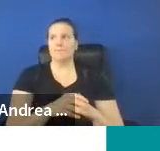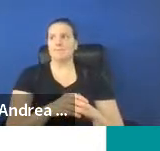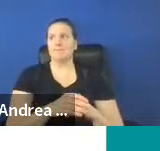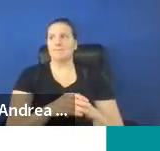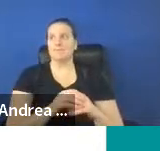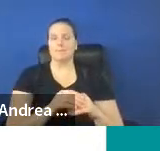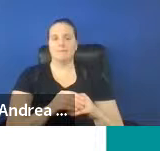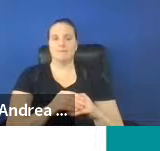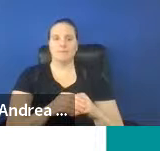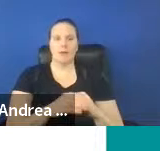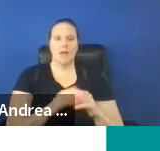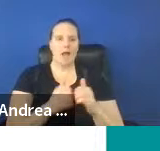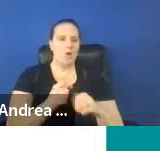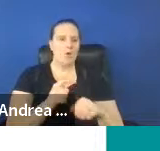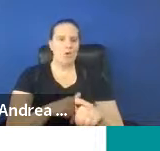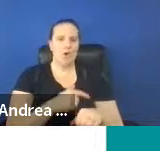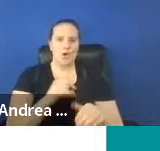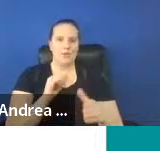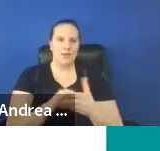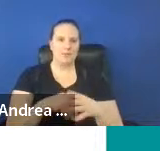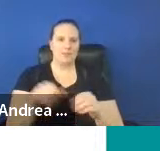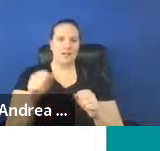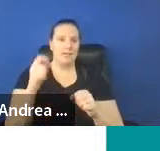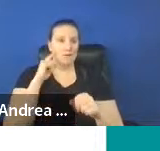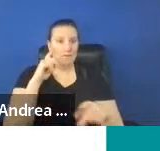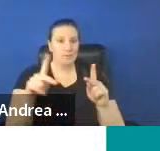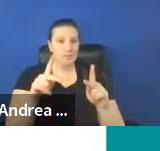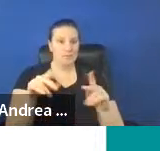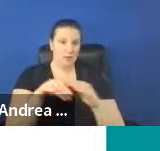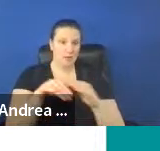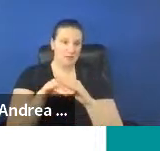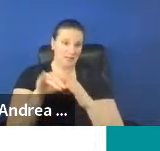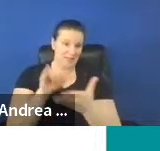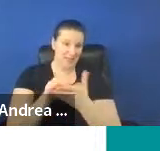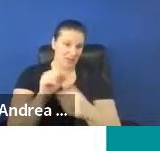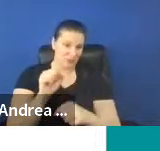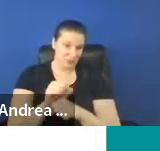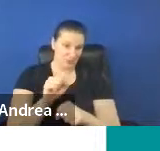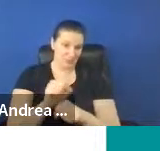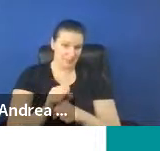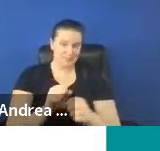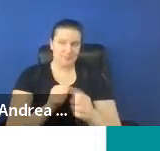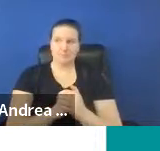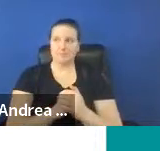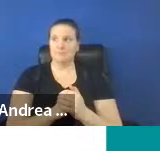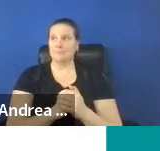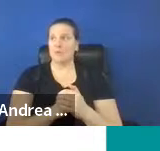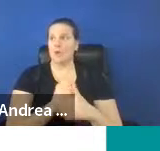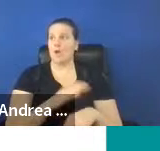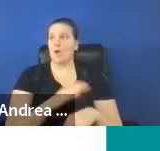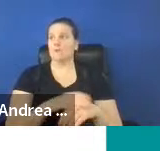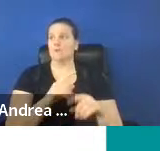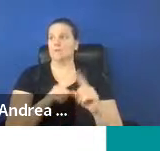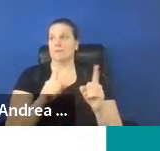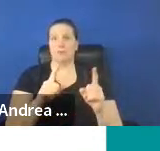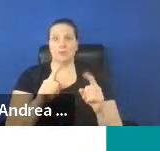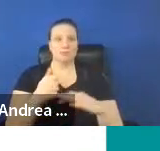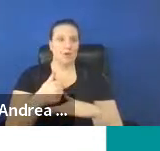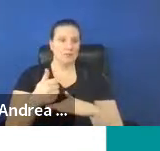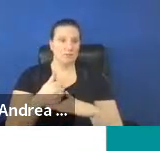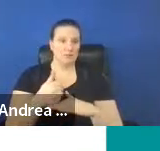and how long it'll take for folks to access those jobs on the different transit investment